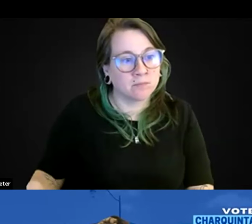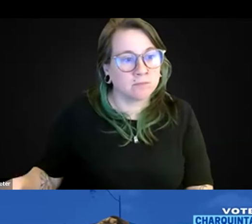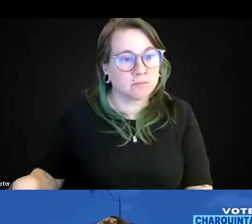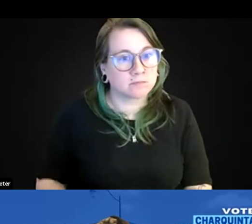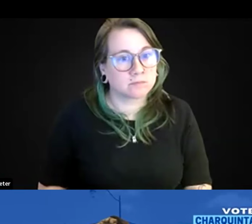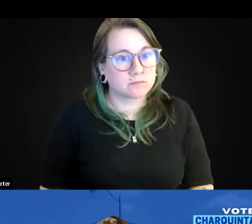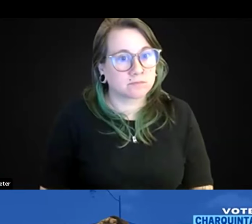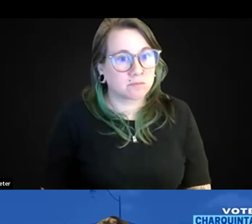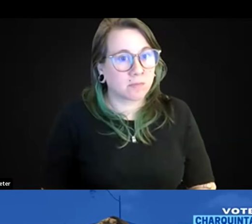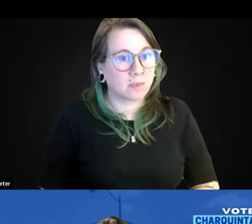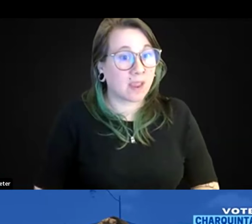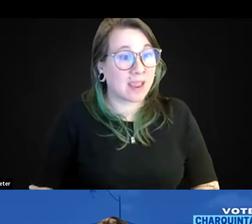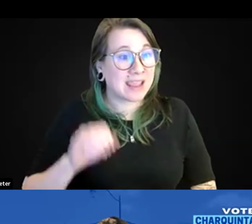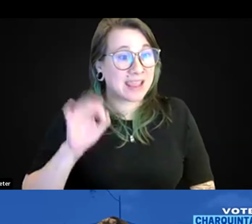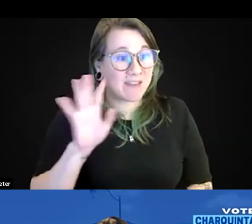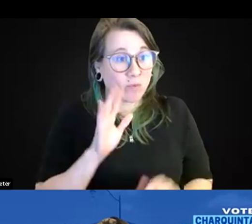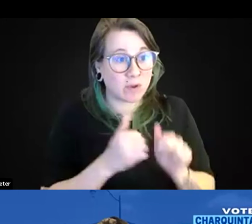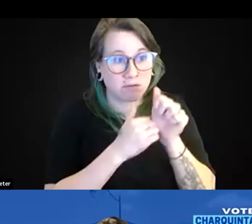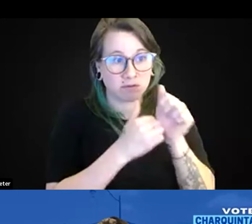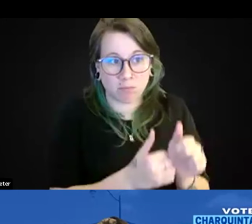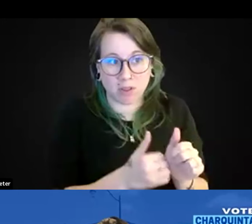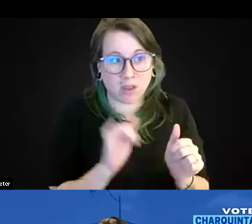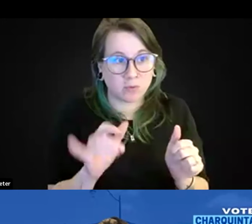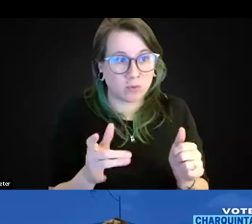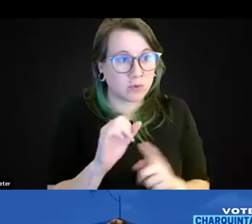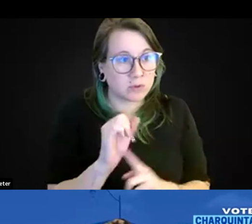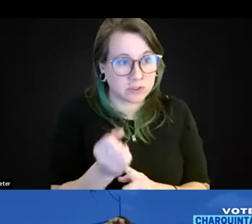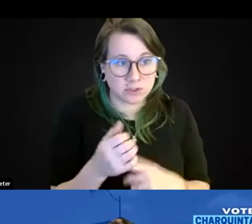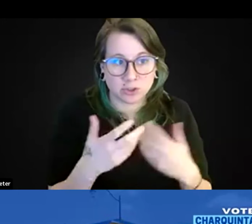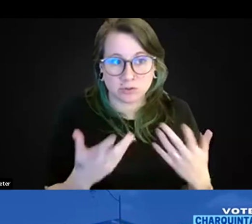We'd be happy to comply with those conditions.